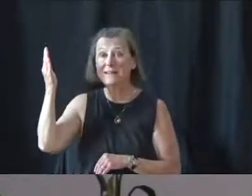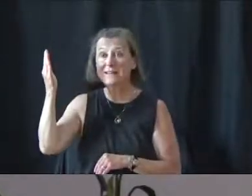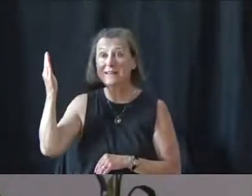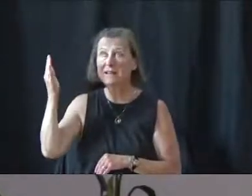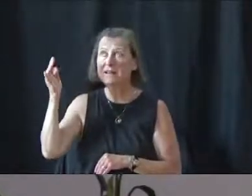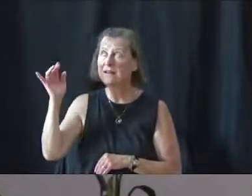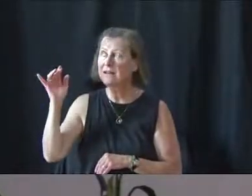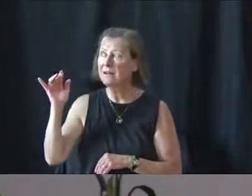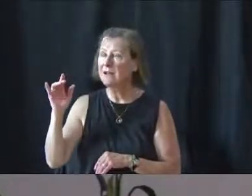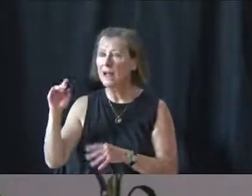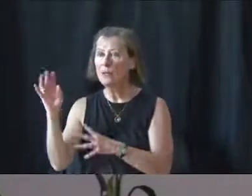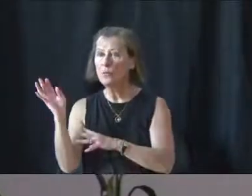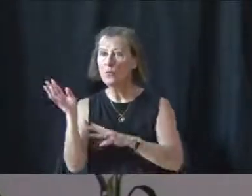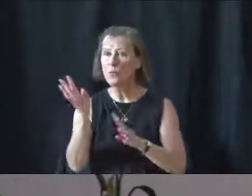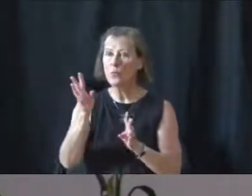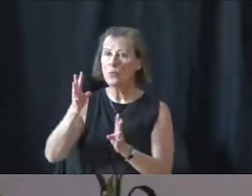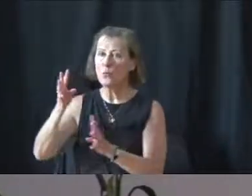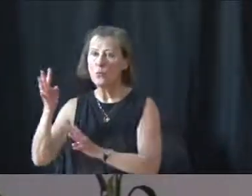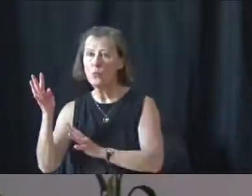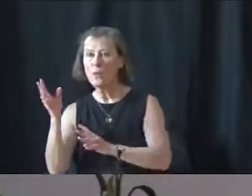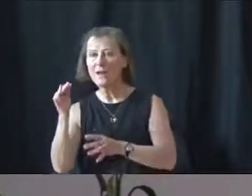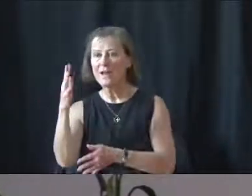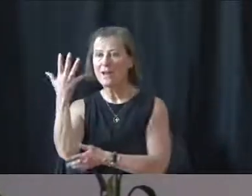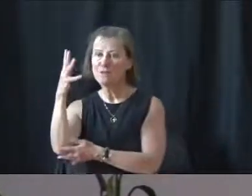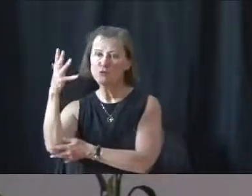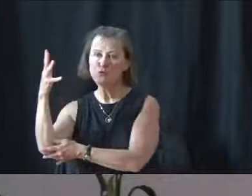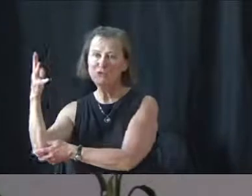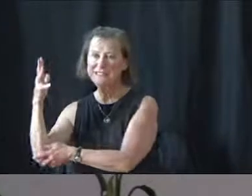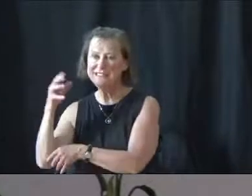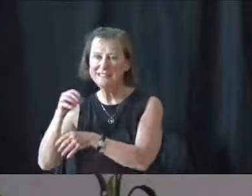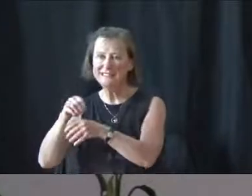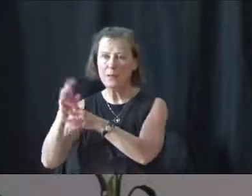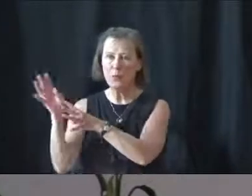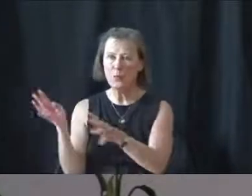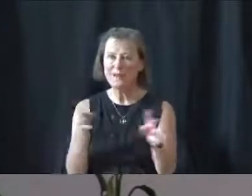So is the swaying of tree branches in the wind.